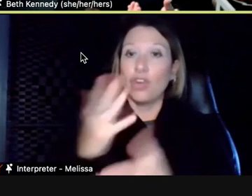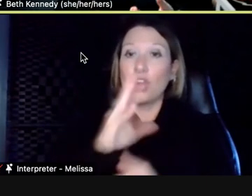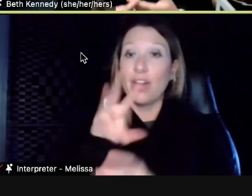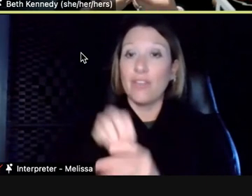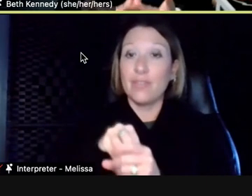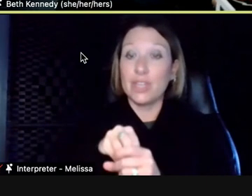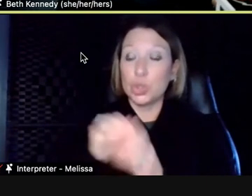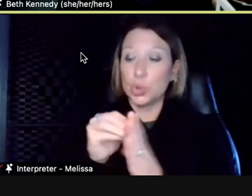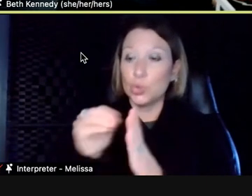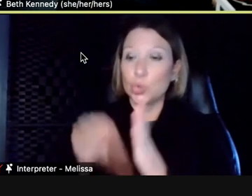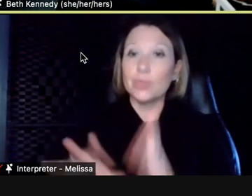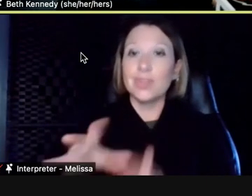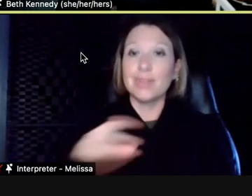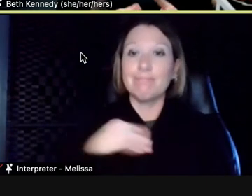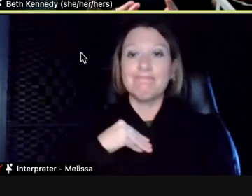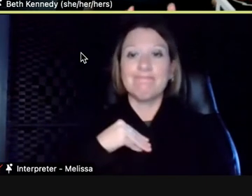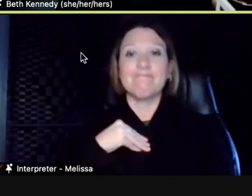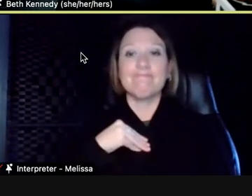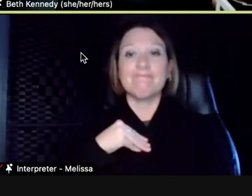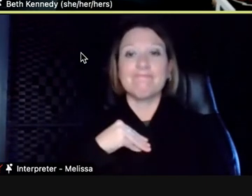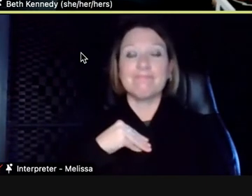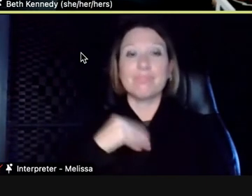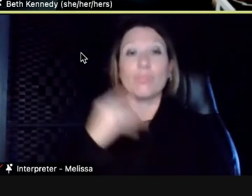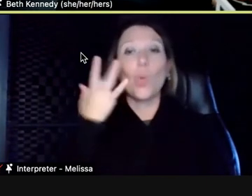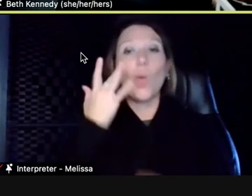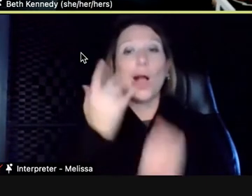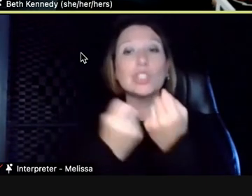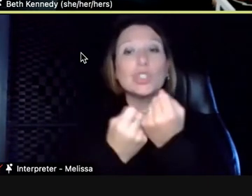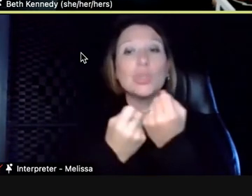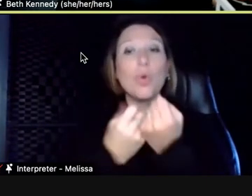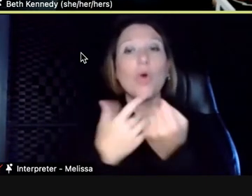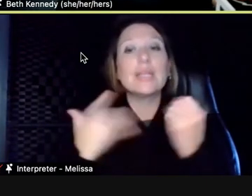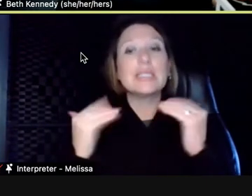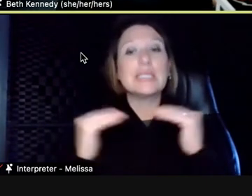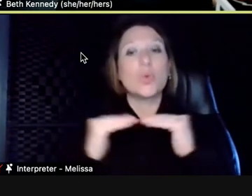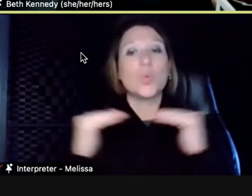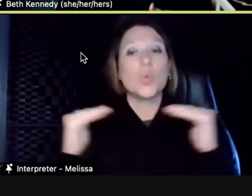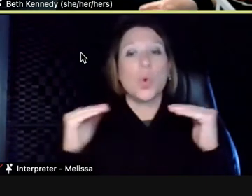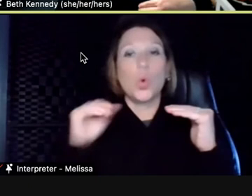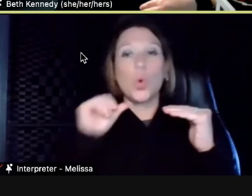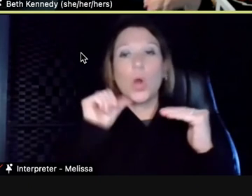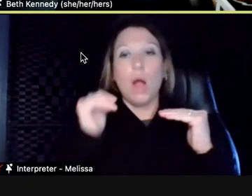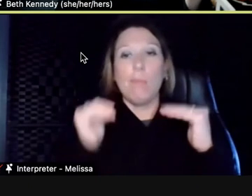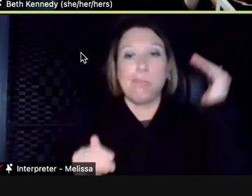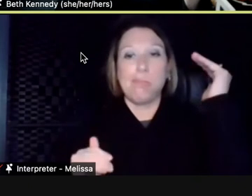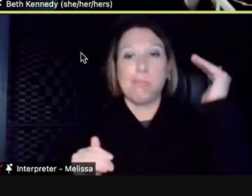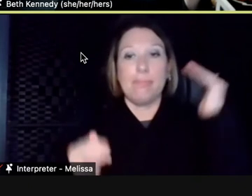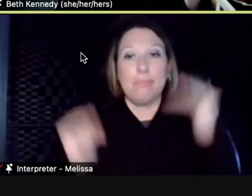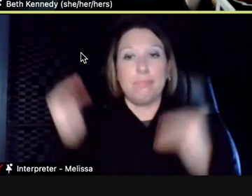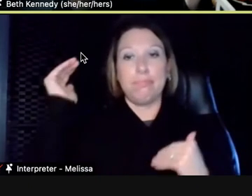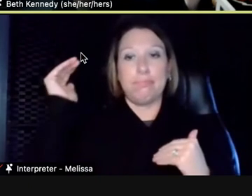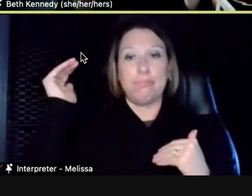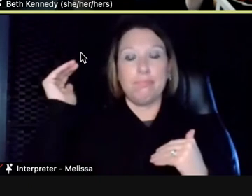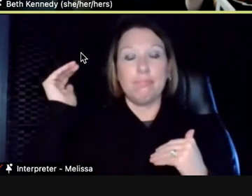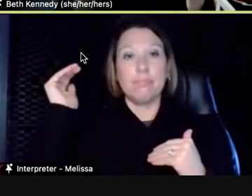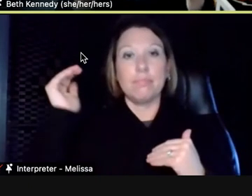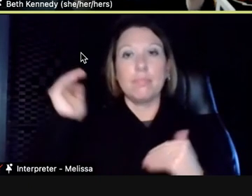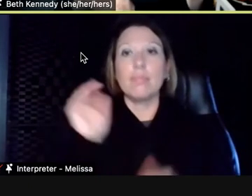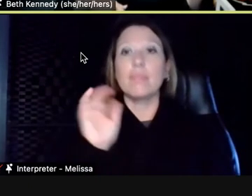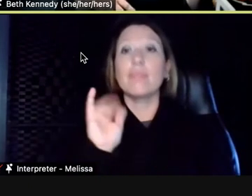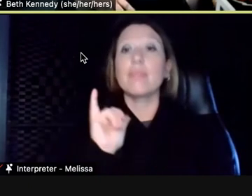the support feels equal, there won't be an issue. But if you have an intervener that's